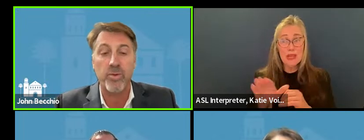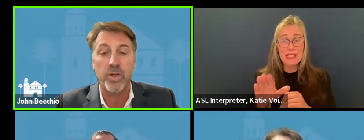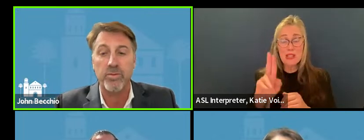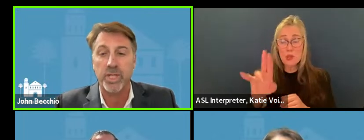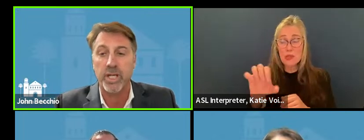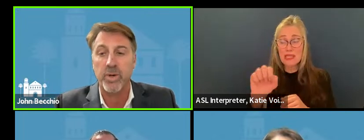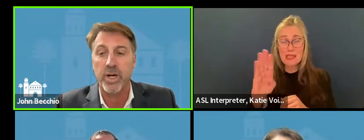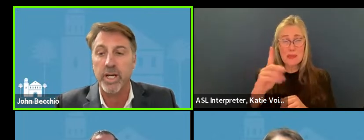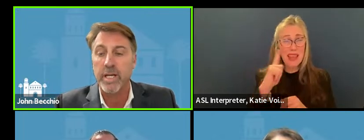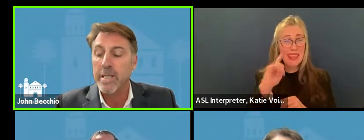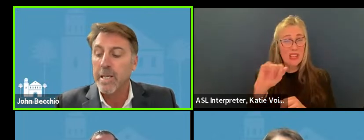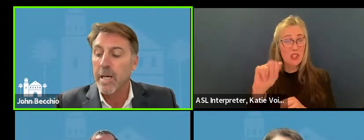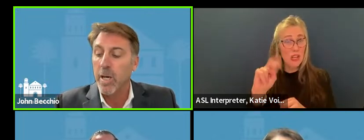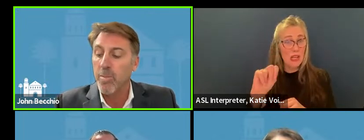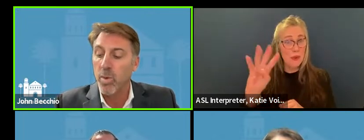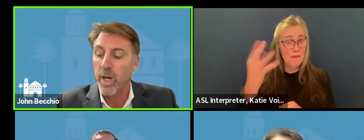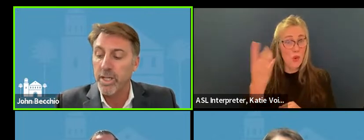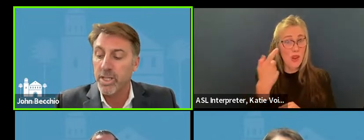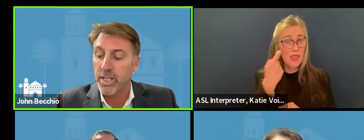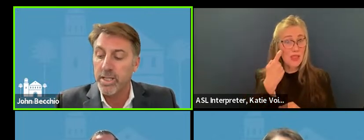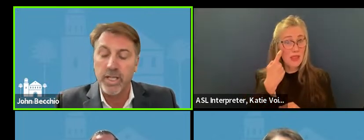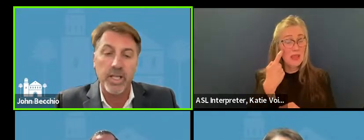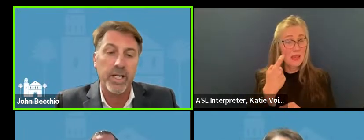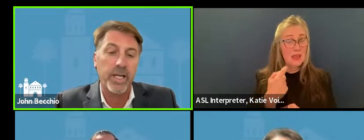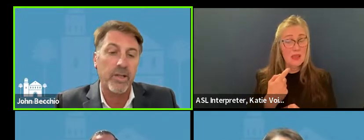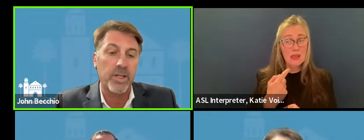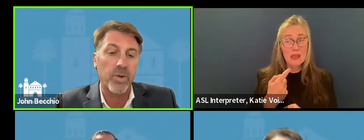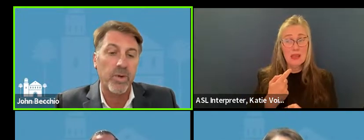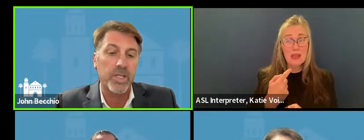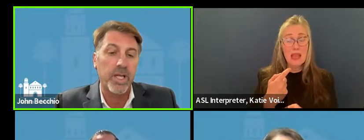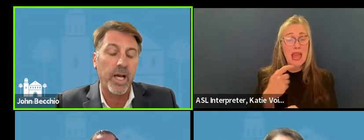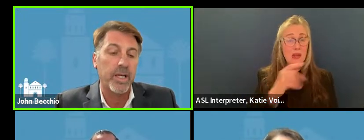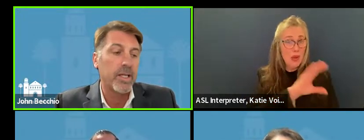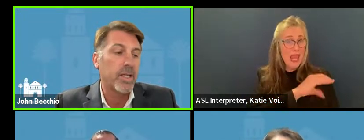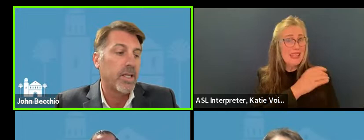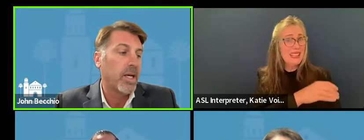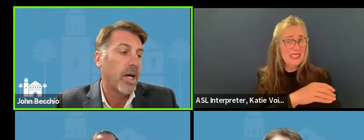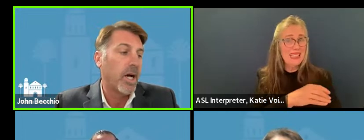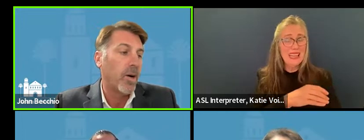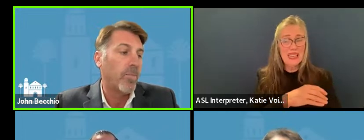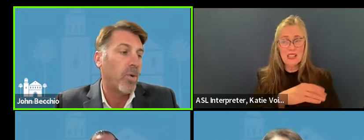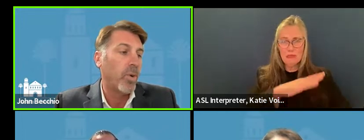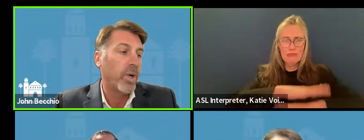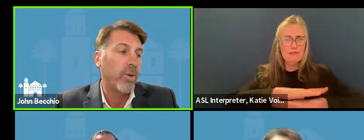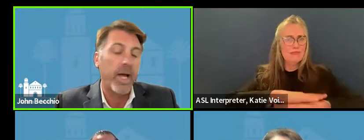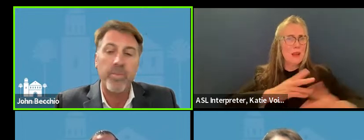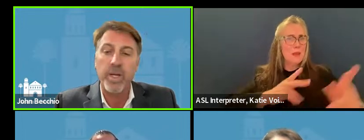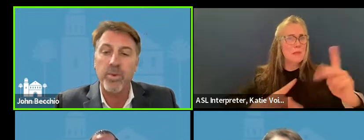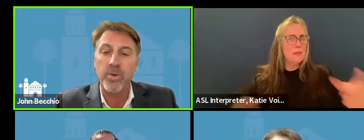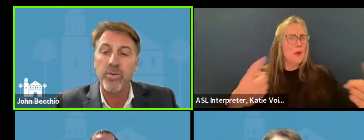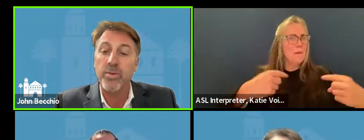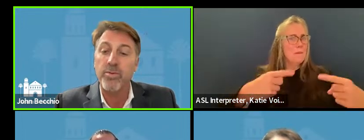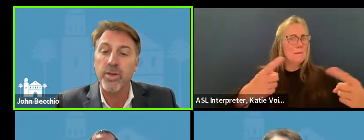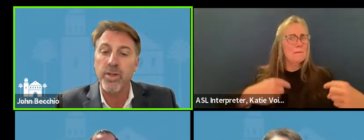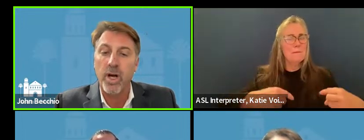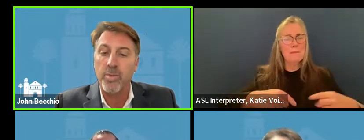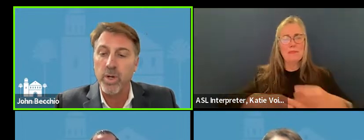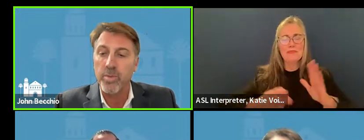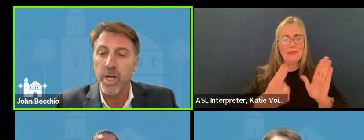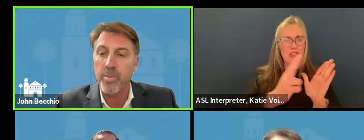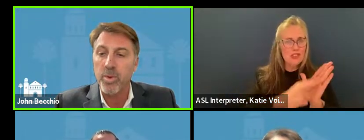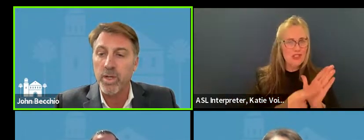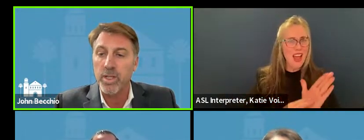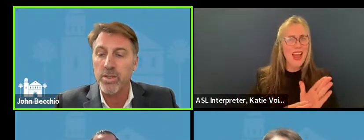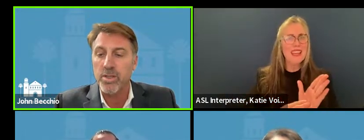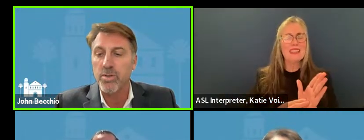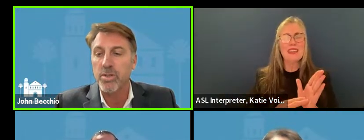on the 4th of January. We actually did a clinic out there where we signed. We had people fulfill the